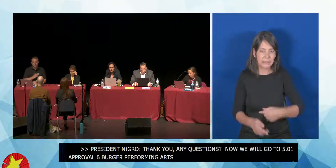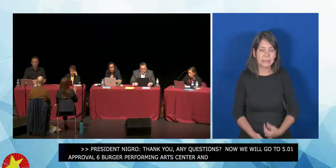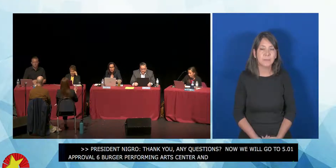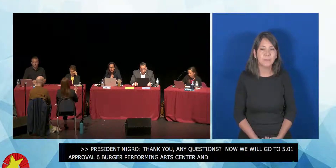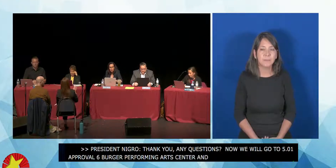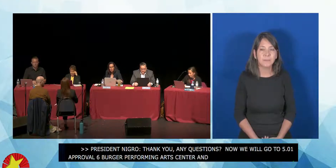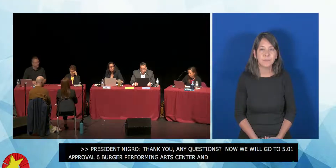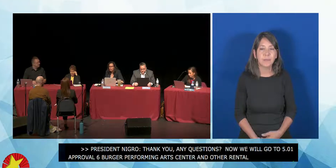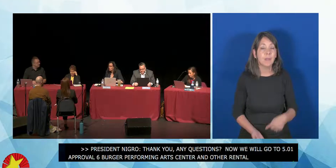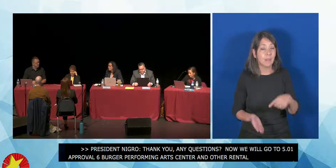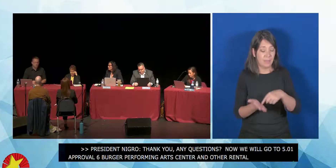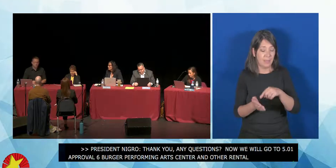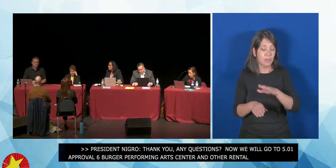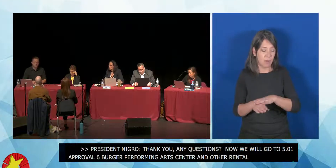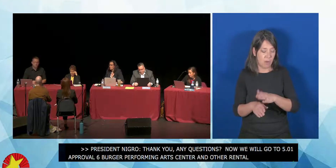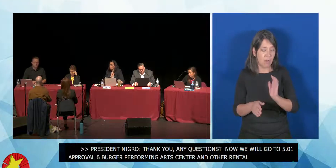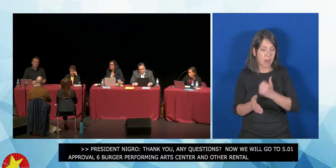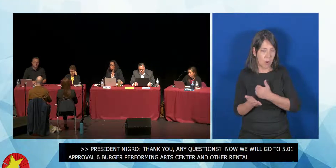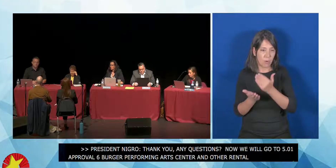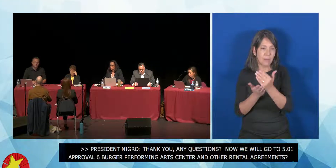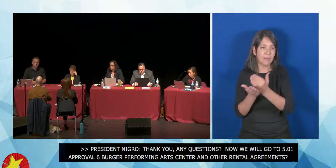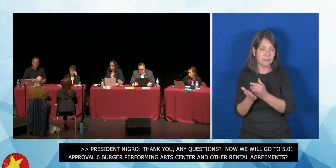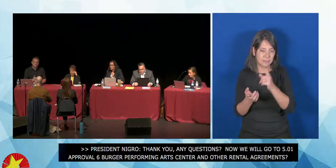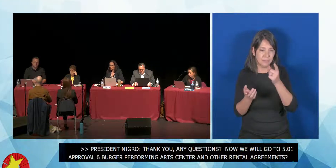This was on the consent agenda.